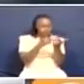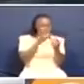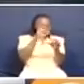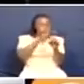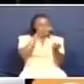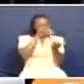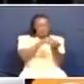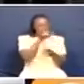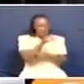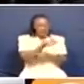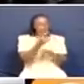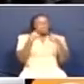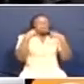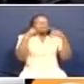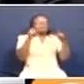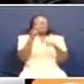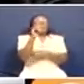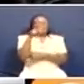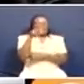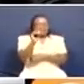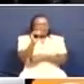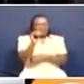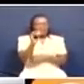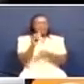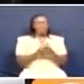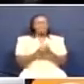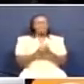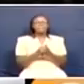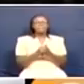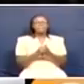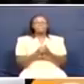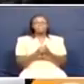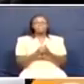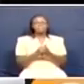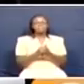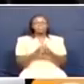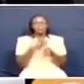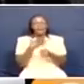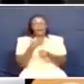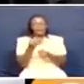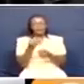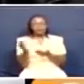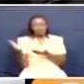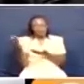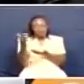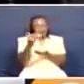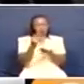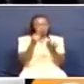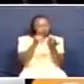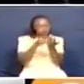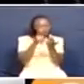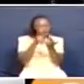stations and announced by the presiding officer and the collation and tallying of votes and the